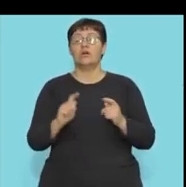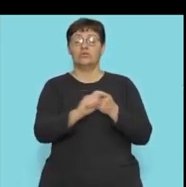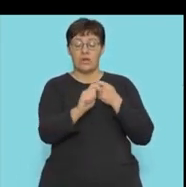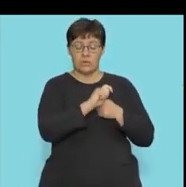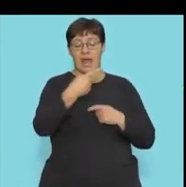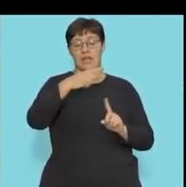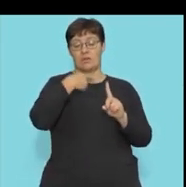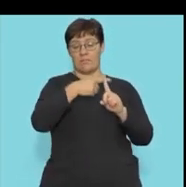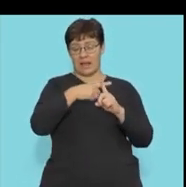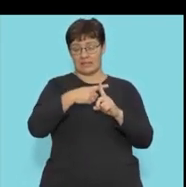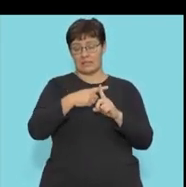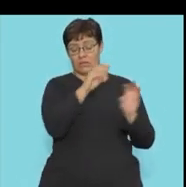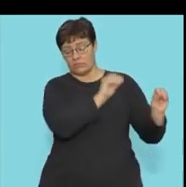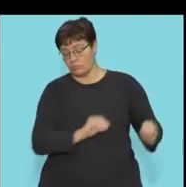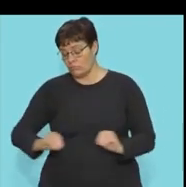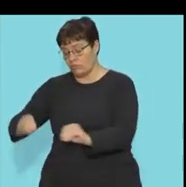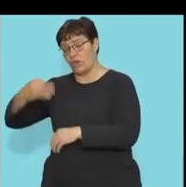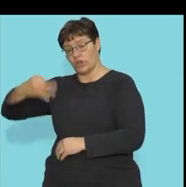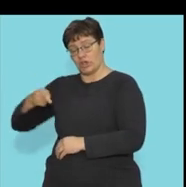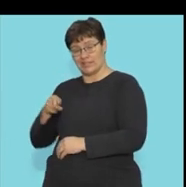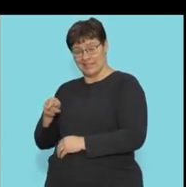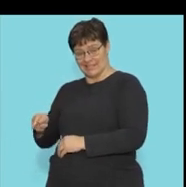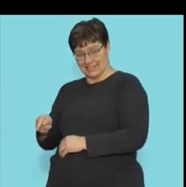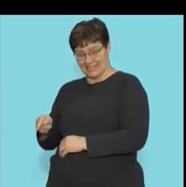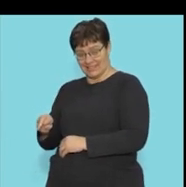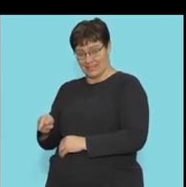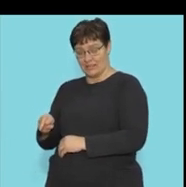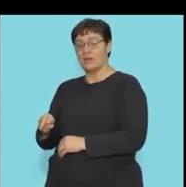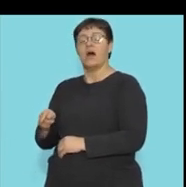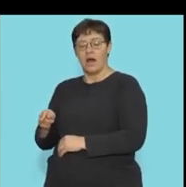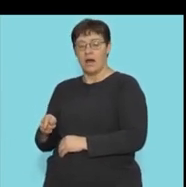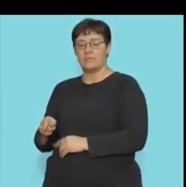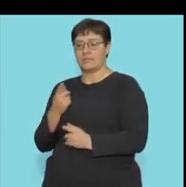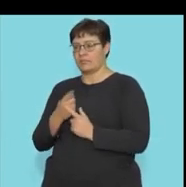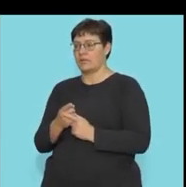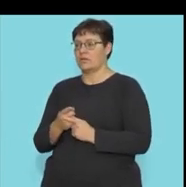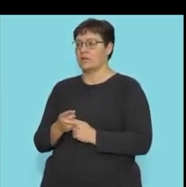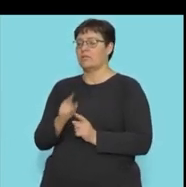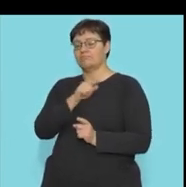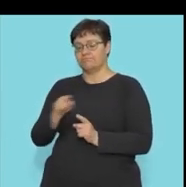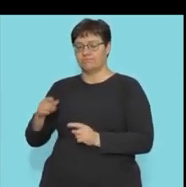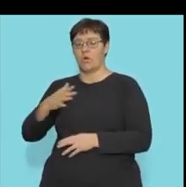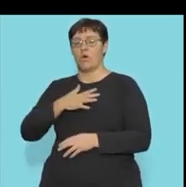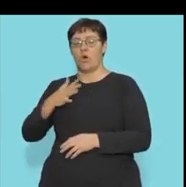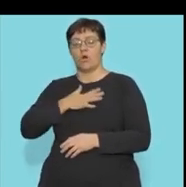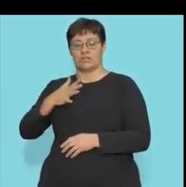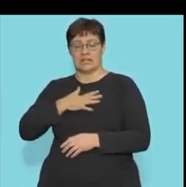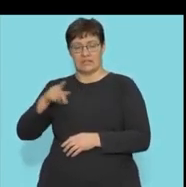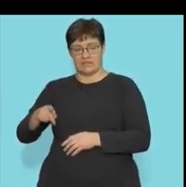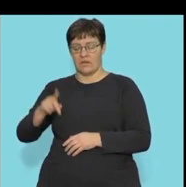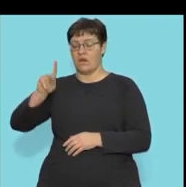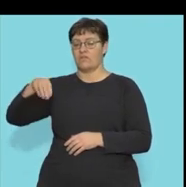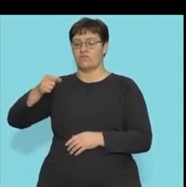Transports hydrogen atoms to the third stage, which we see here, and that goes to the third stage of